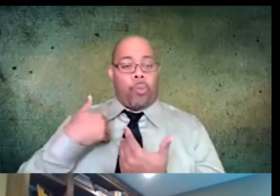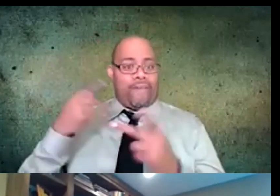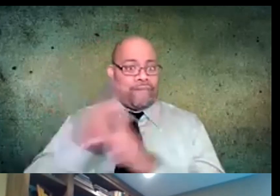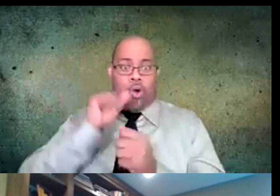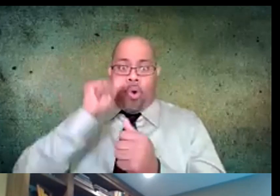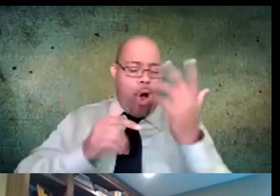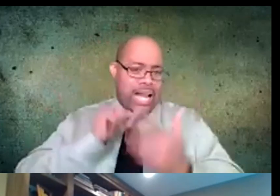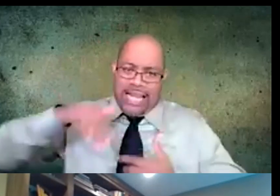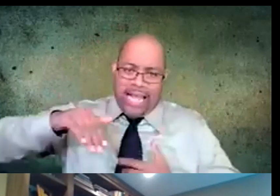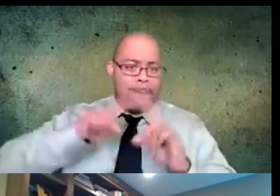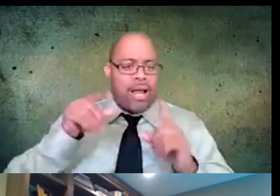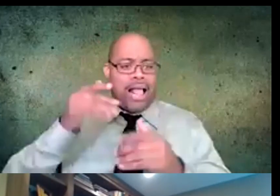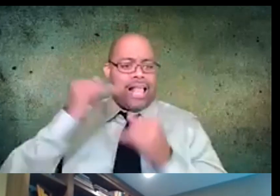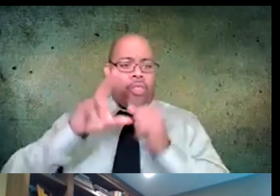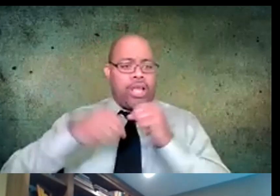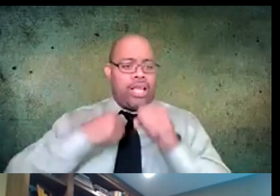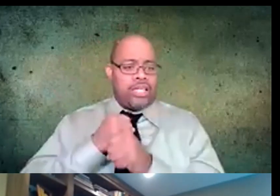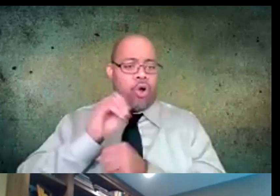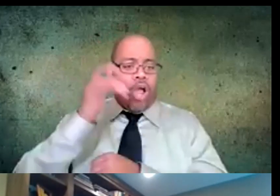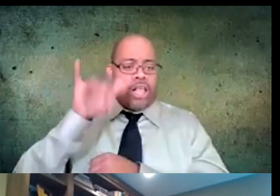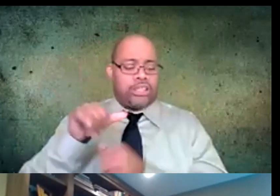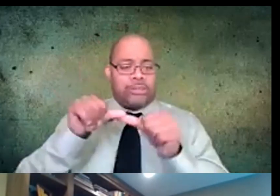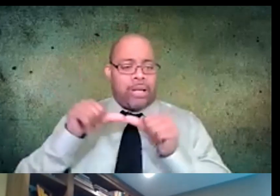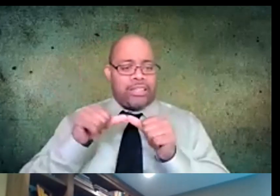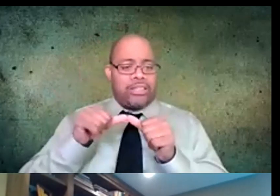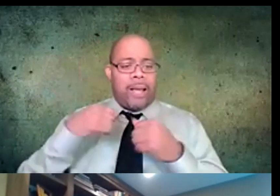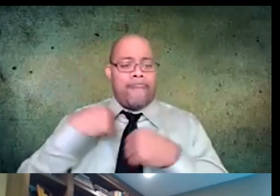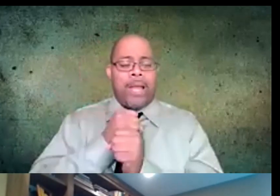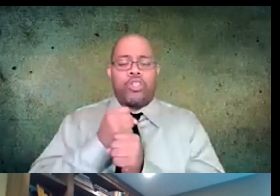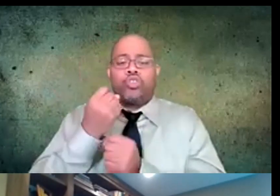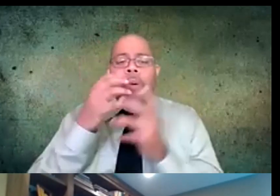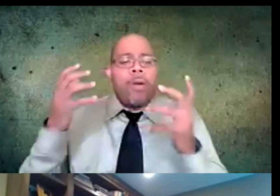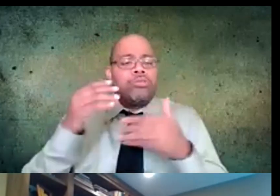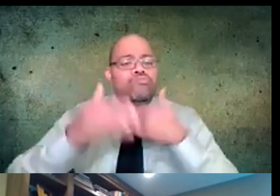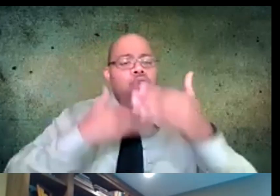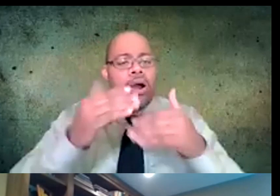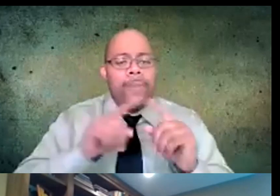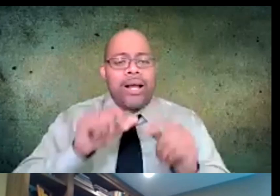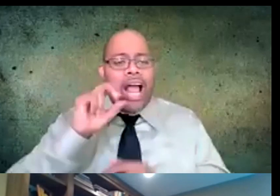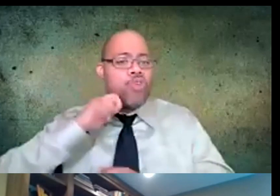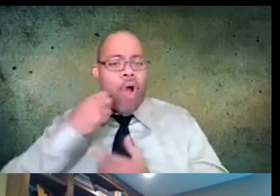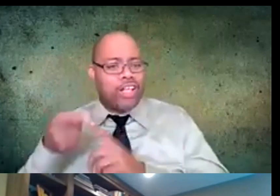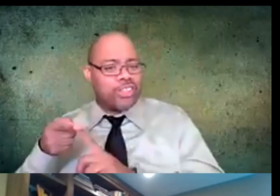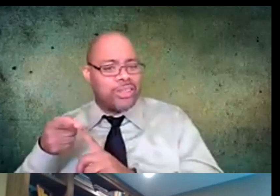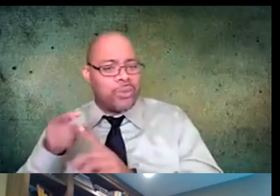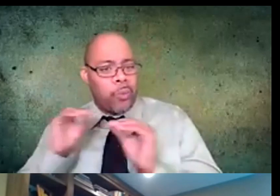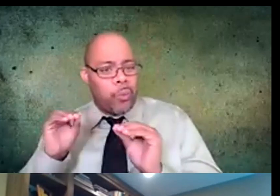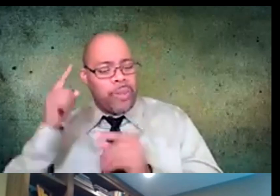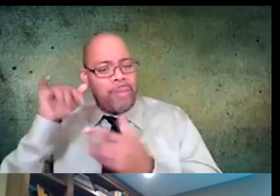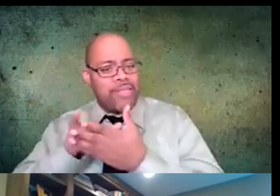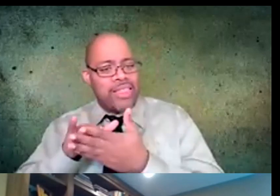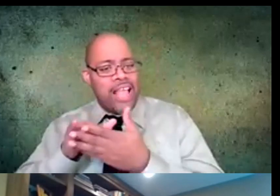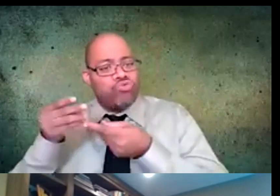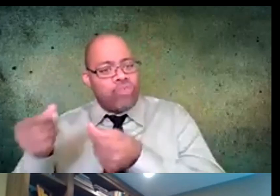out, but in the past 30 years, the oncology space has made so much progress, but not the neurology space. When you think about